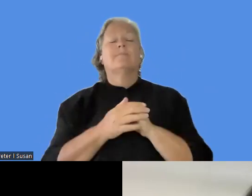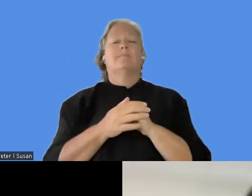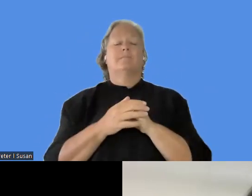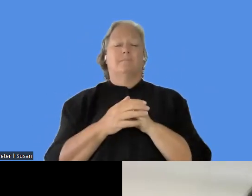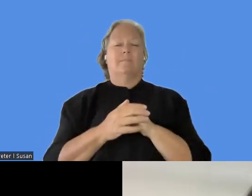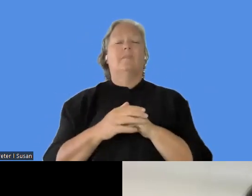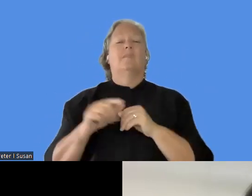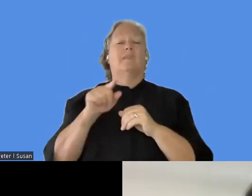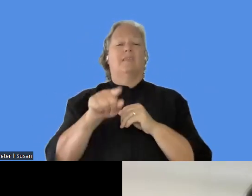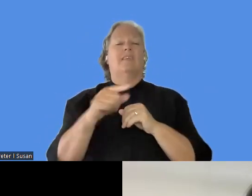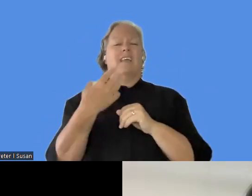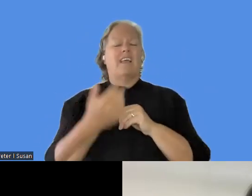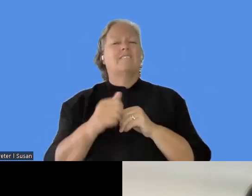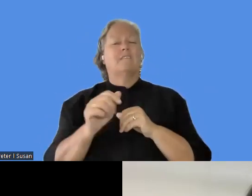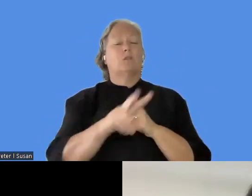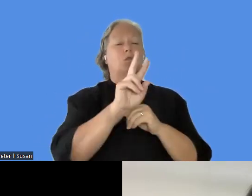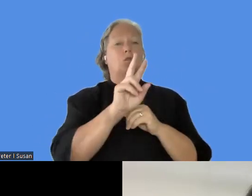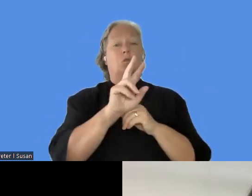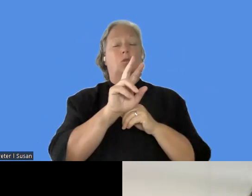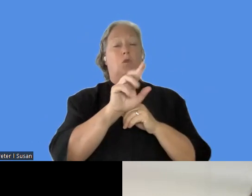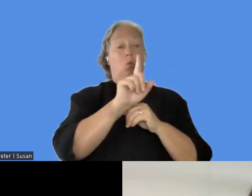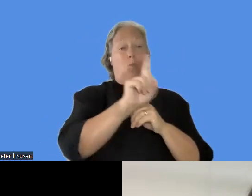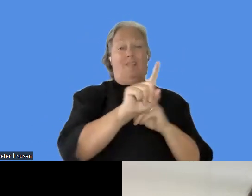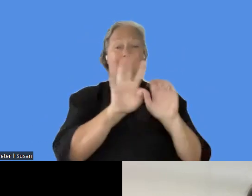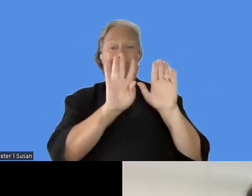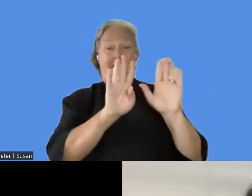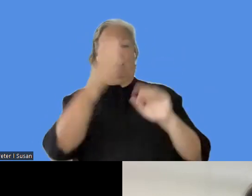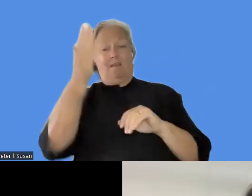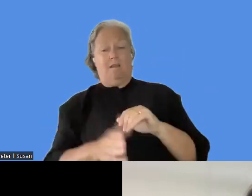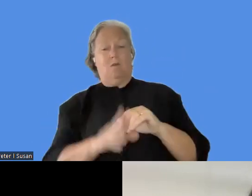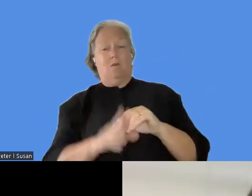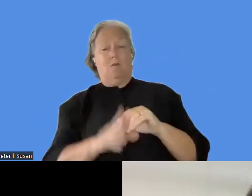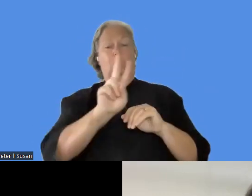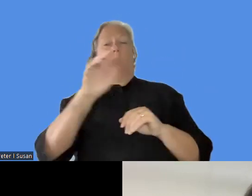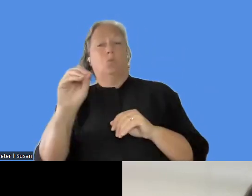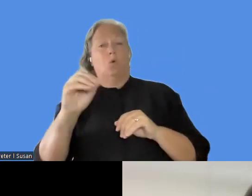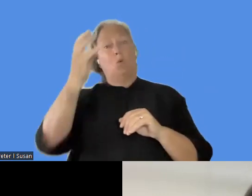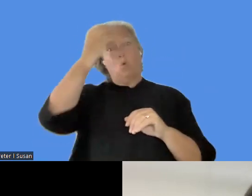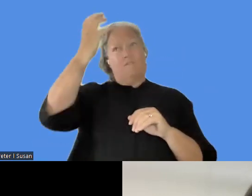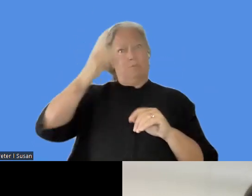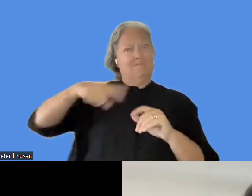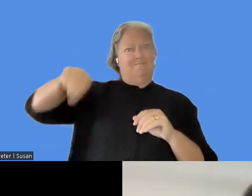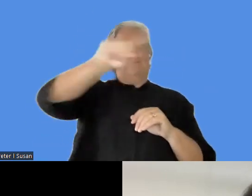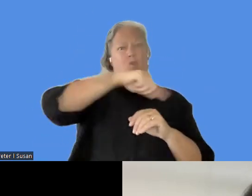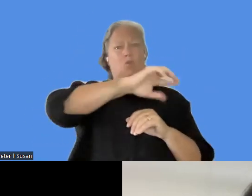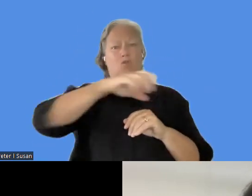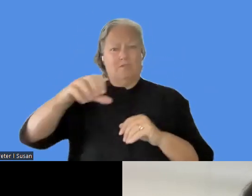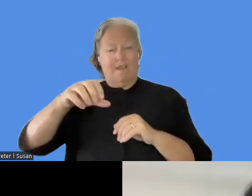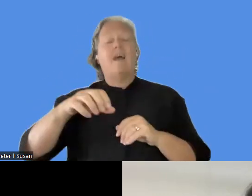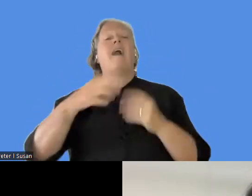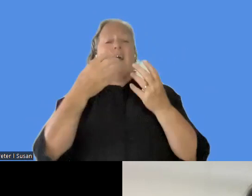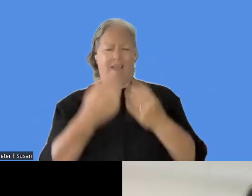20 member states have been collecting data from various surveys using the Washington Group